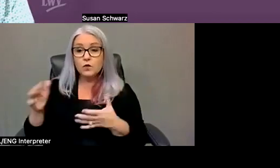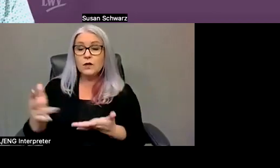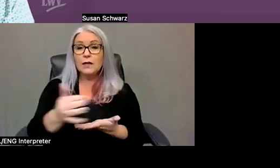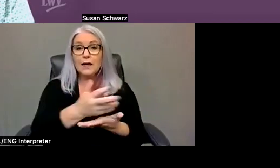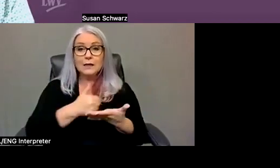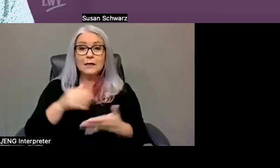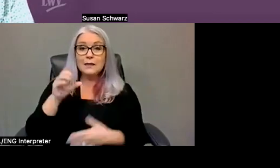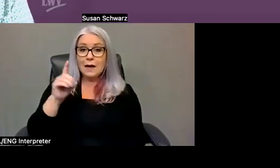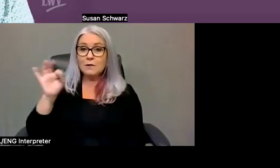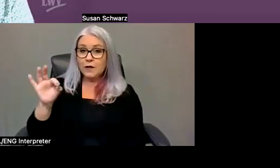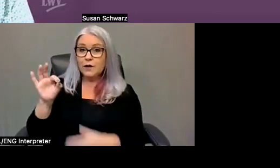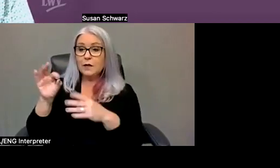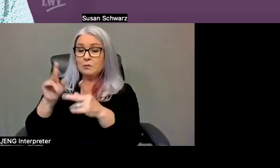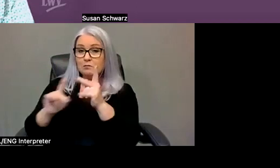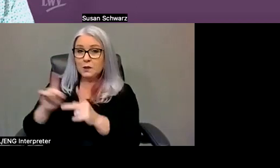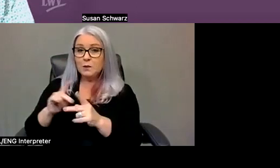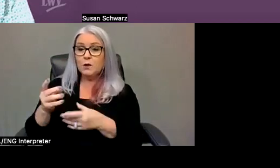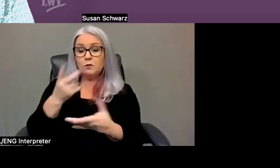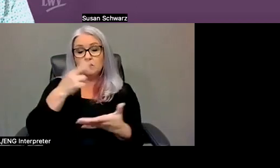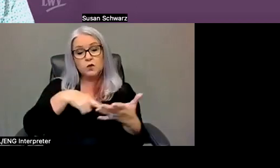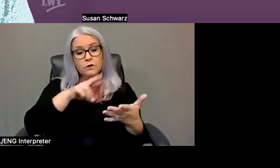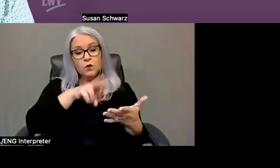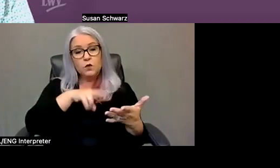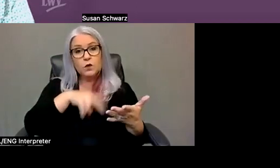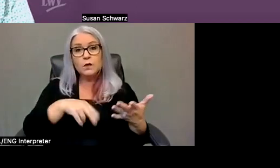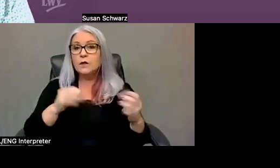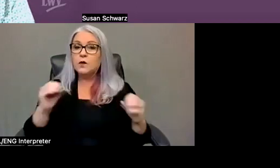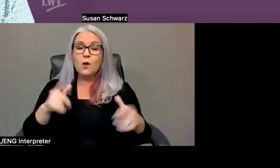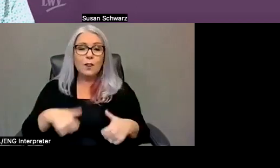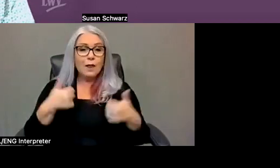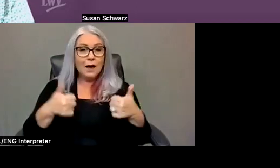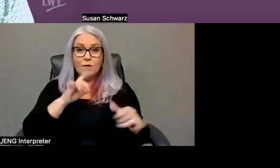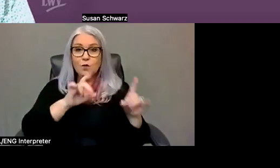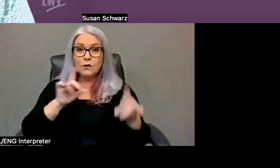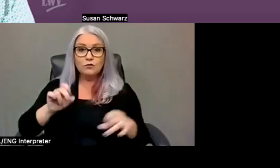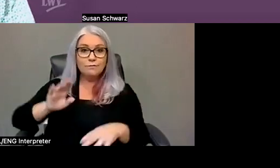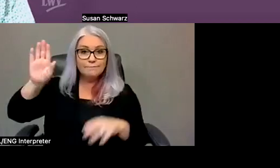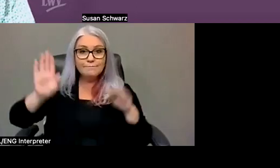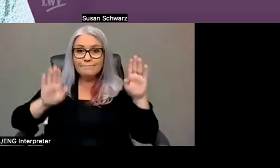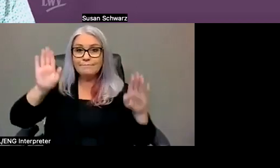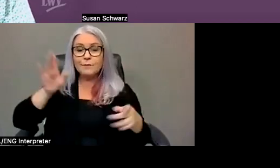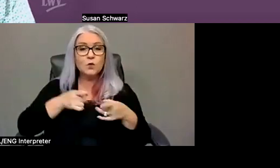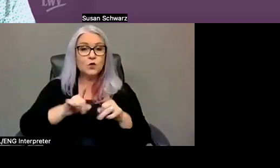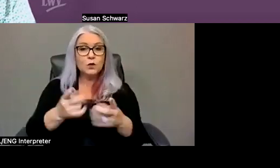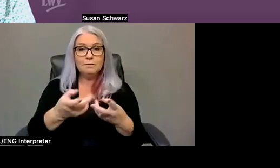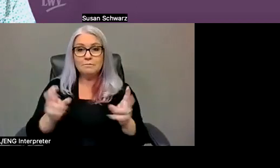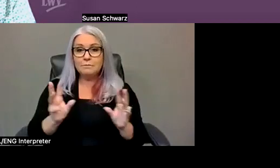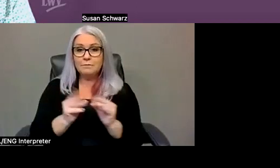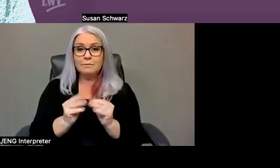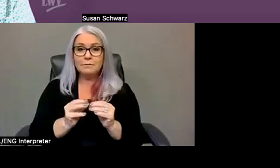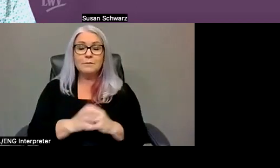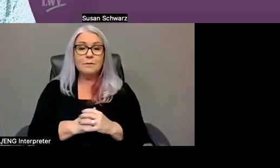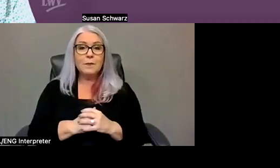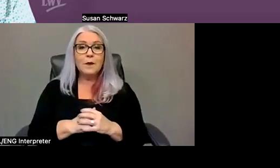Ferry residents and reviewed by league members. There will be no live questions during the forum. The only restrictions on candidate statements